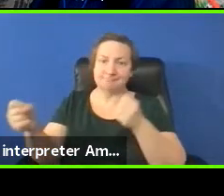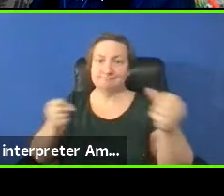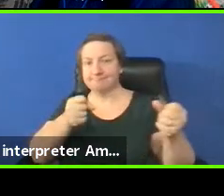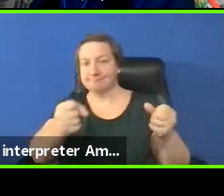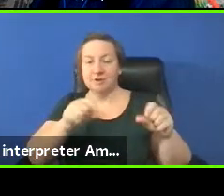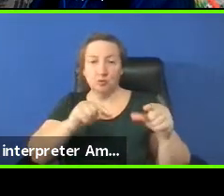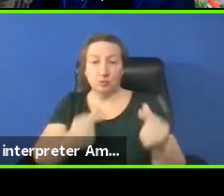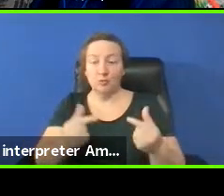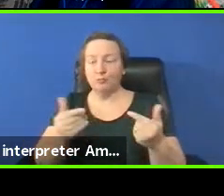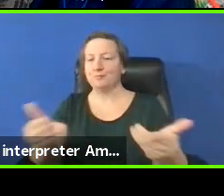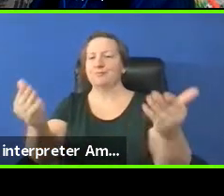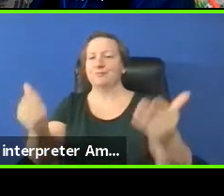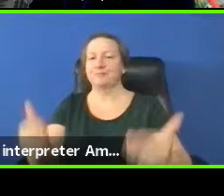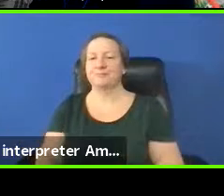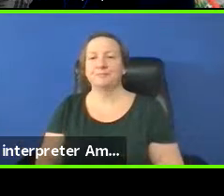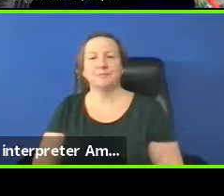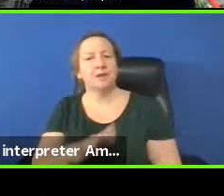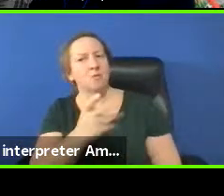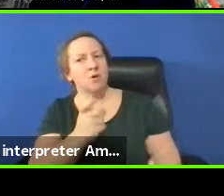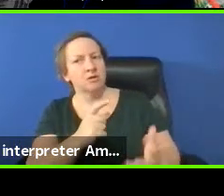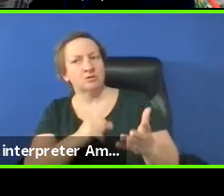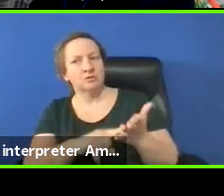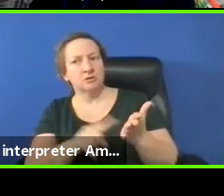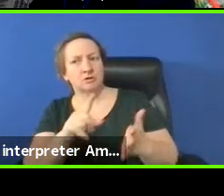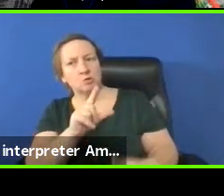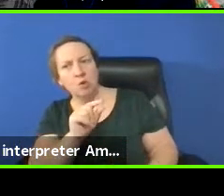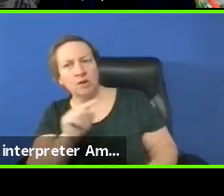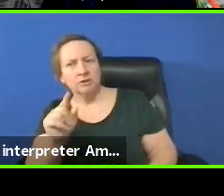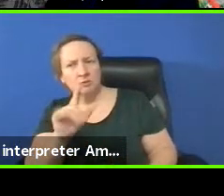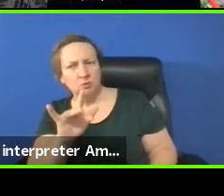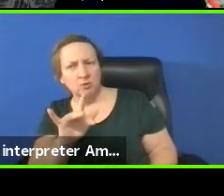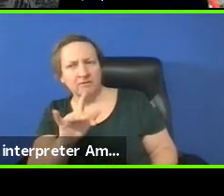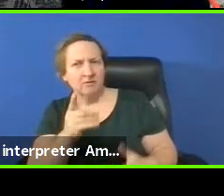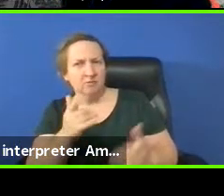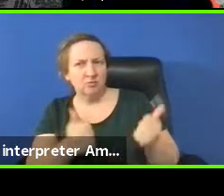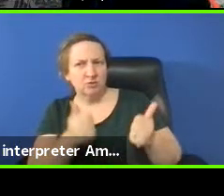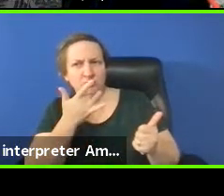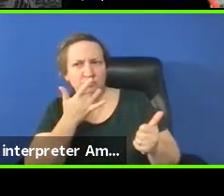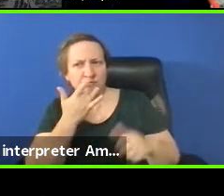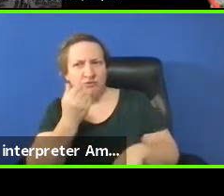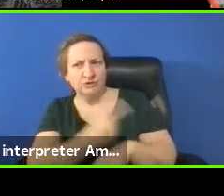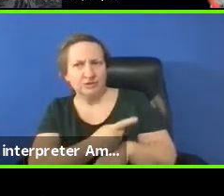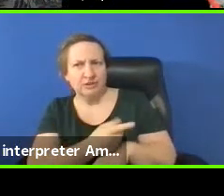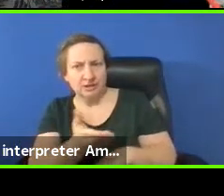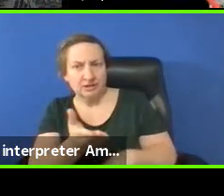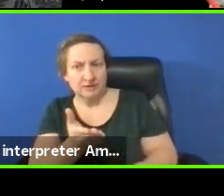and off we go. Just want to verify 20 or 25. Which one would you prefer today?